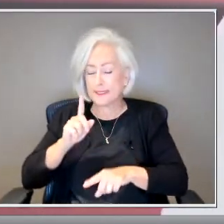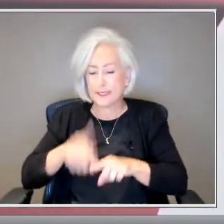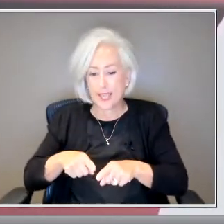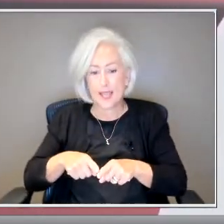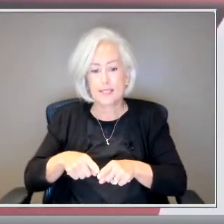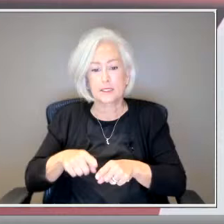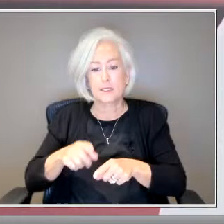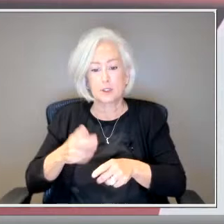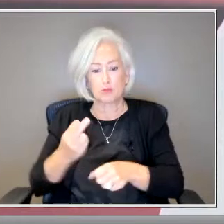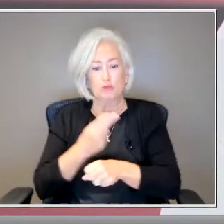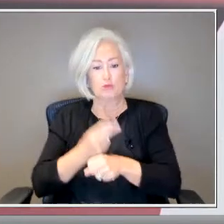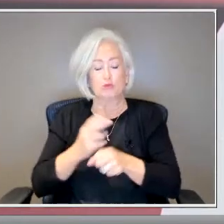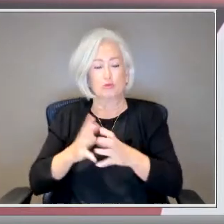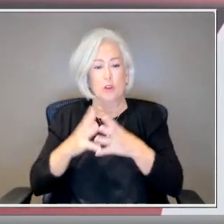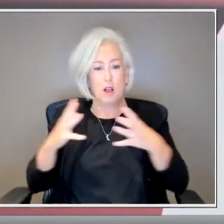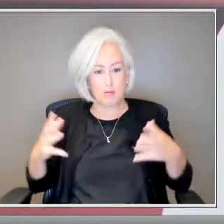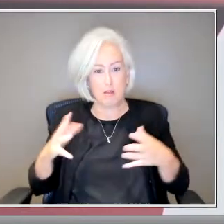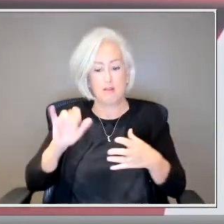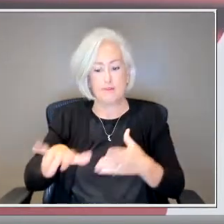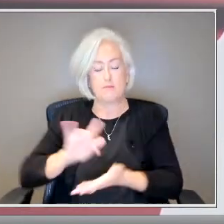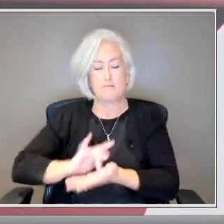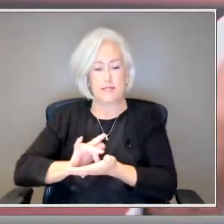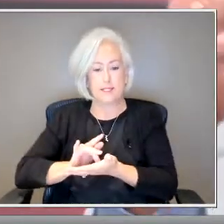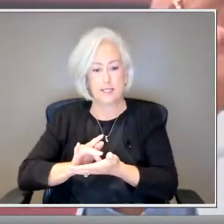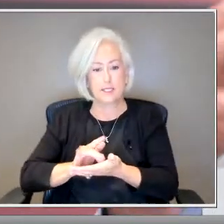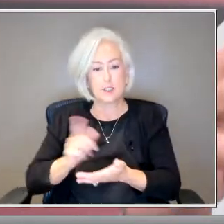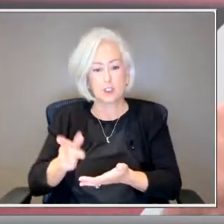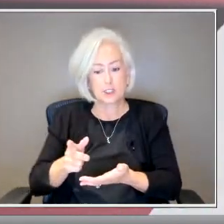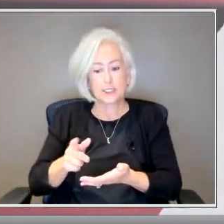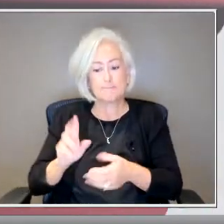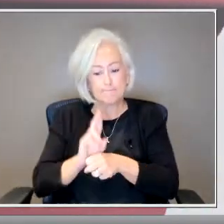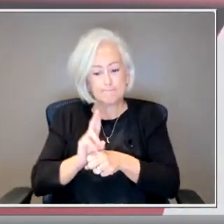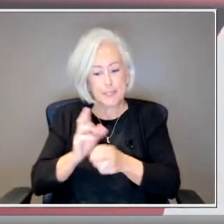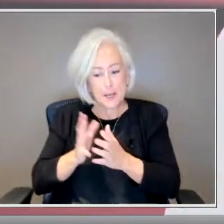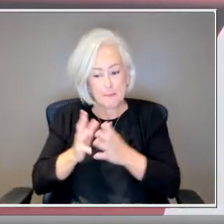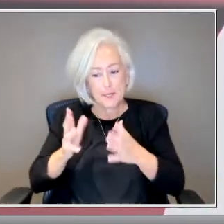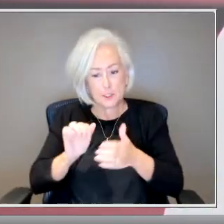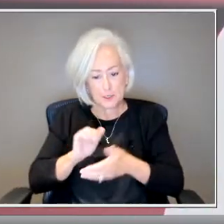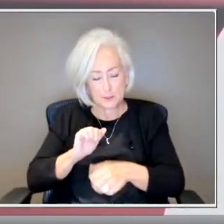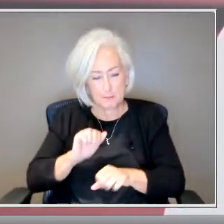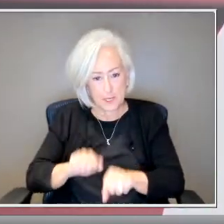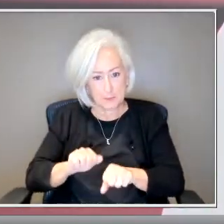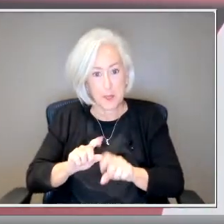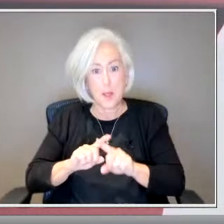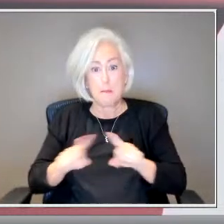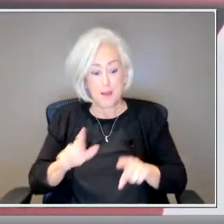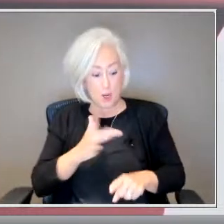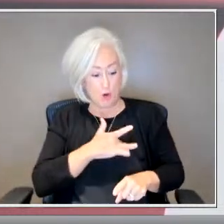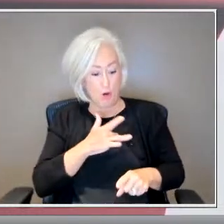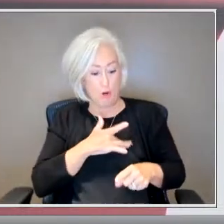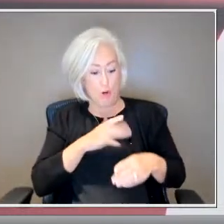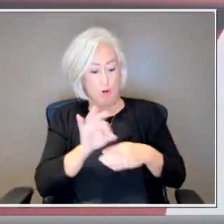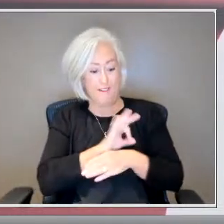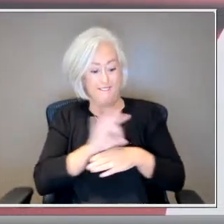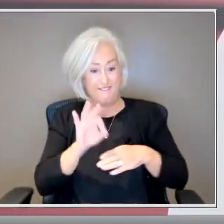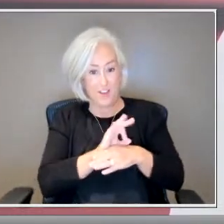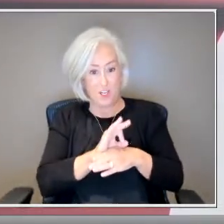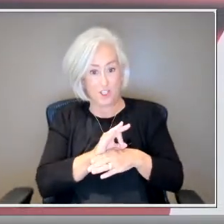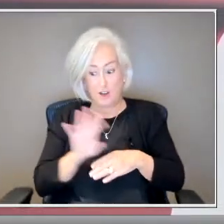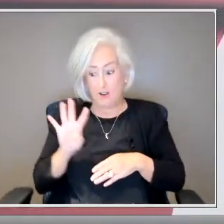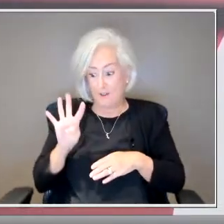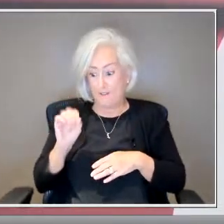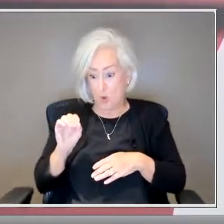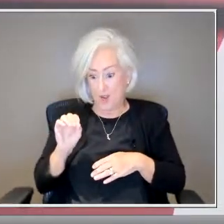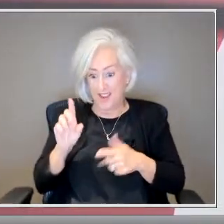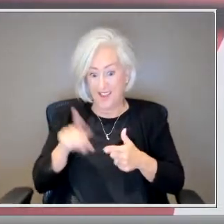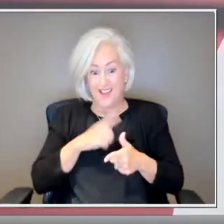but her heart function went from 40-something down to 25, and with the